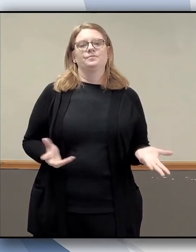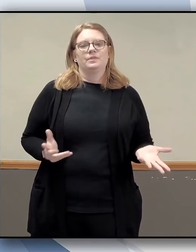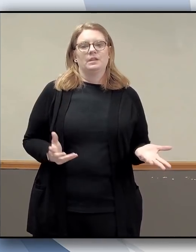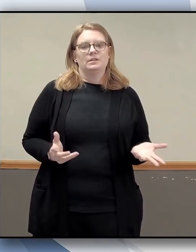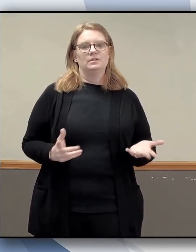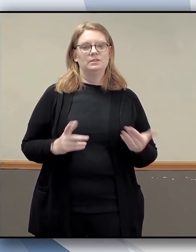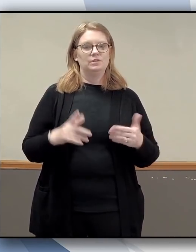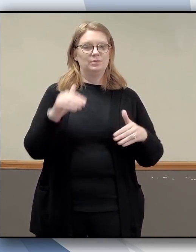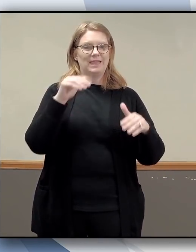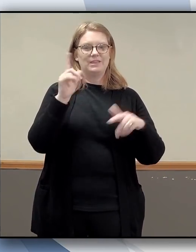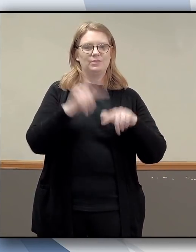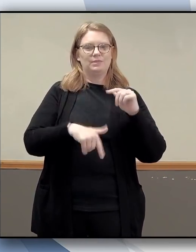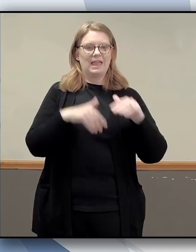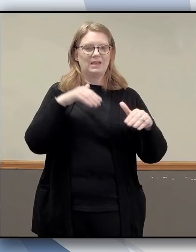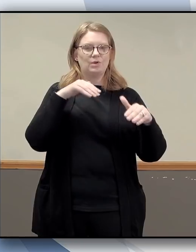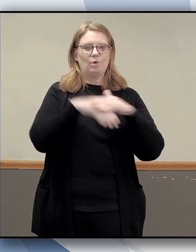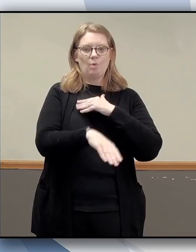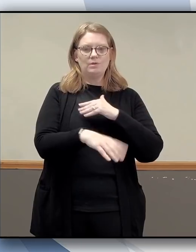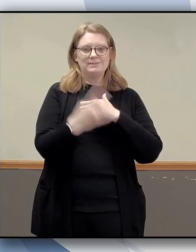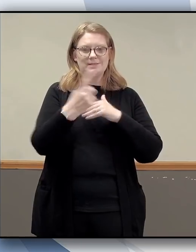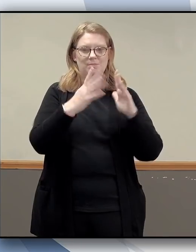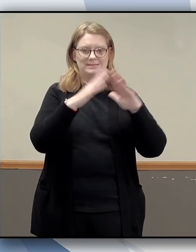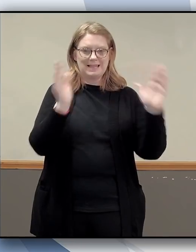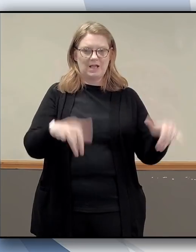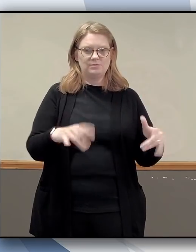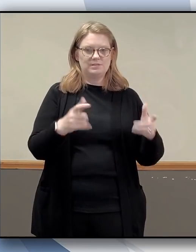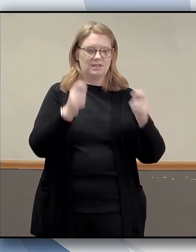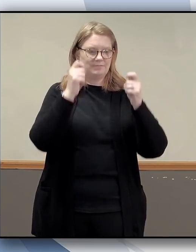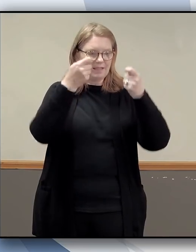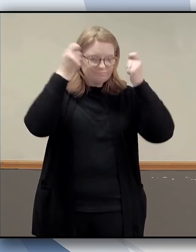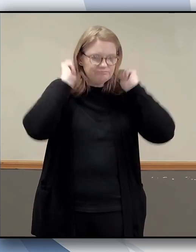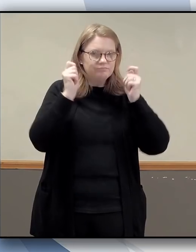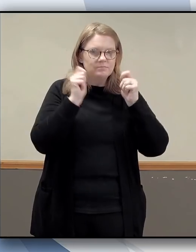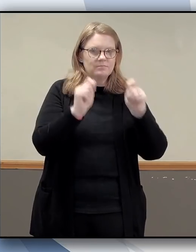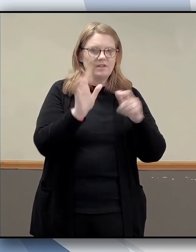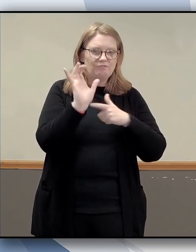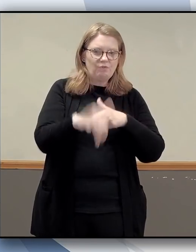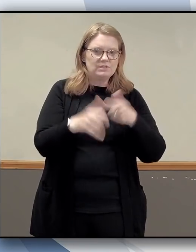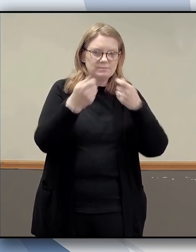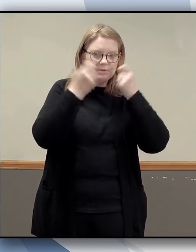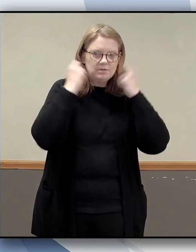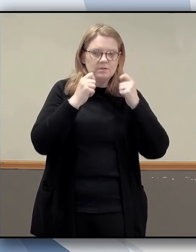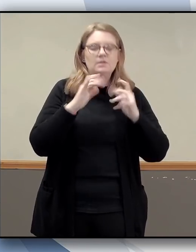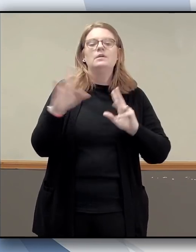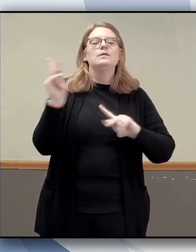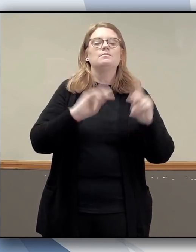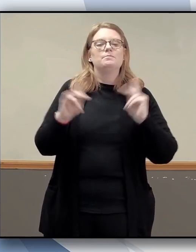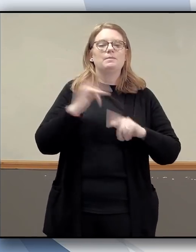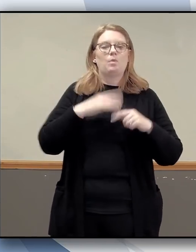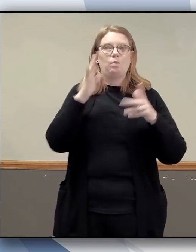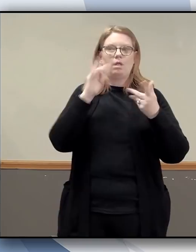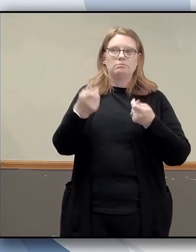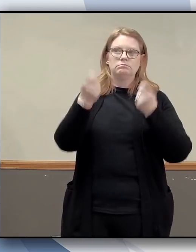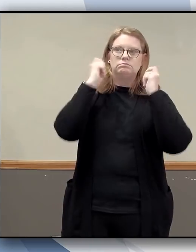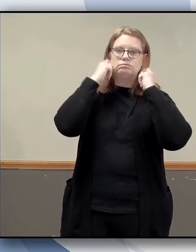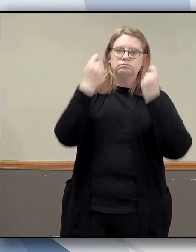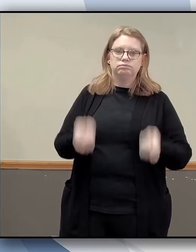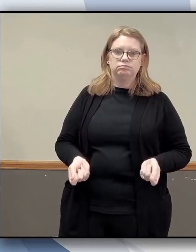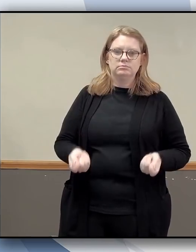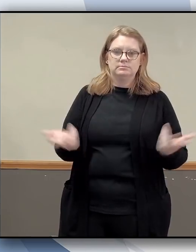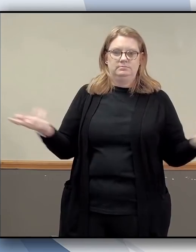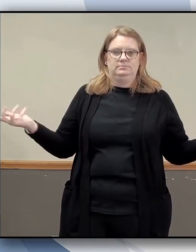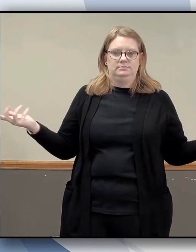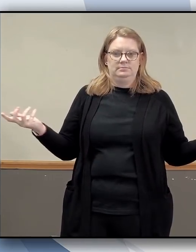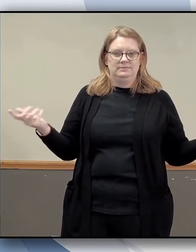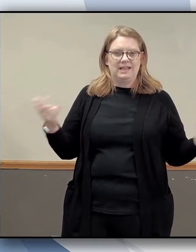into someone's house and wrestle a mask on them. I mean, that's not going to happen. People will put on a mask by themselves. They'll take it off by themselves. I mean, I'm